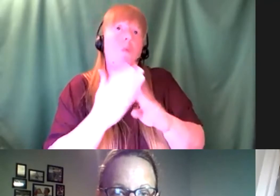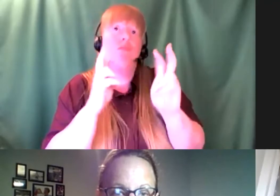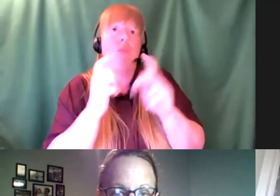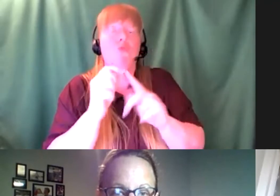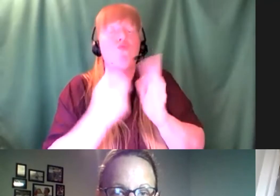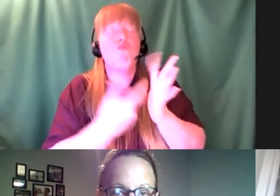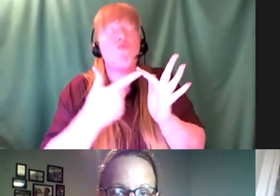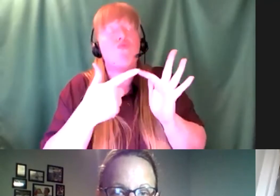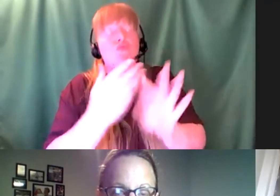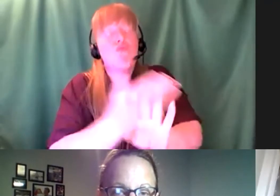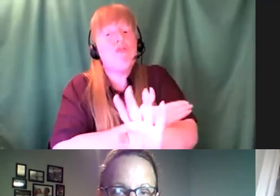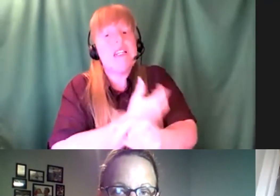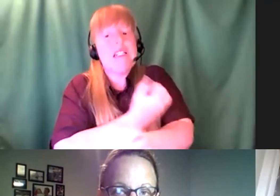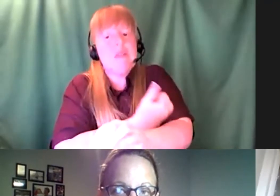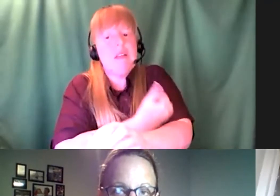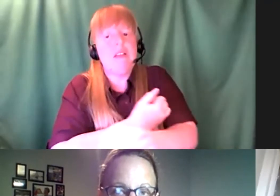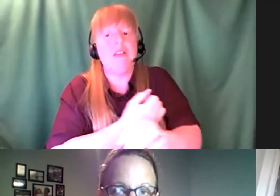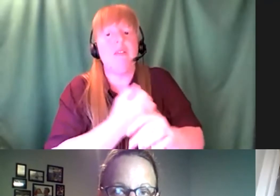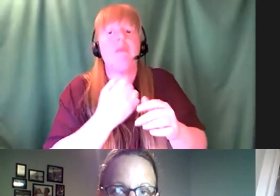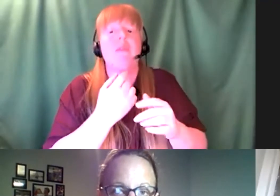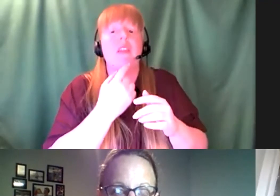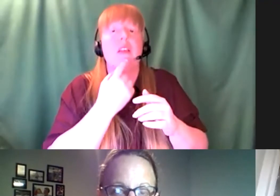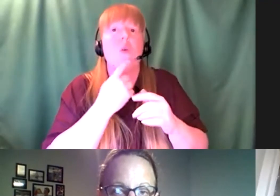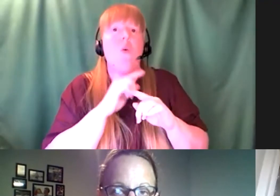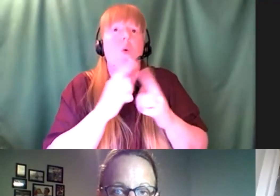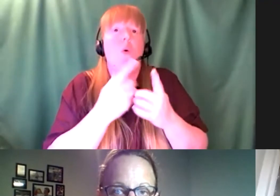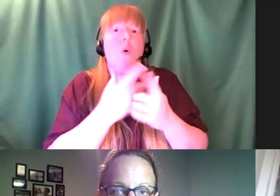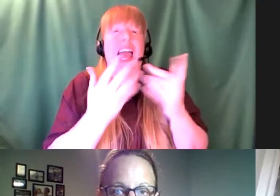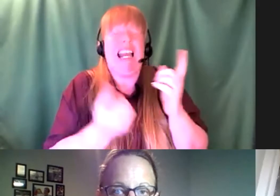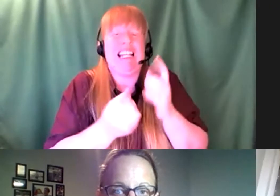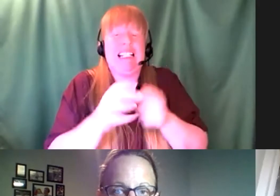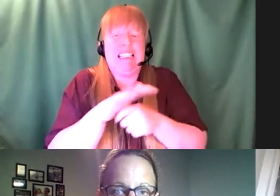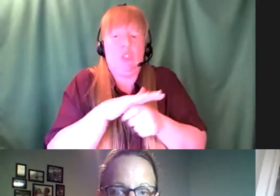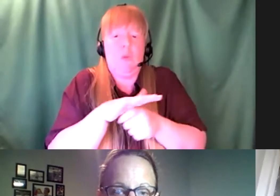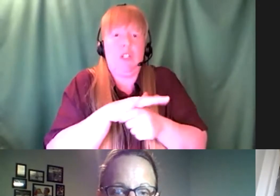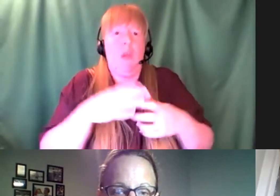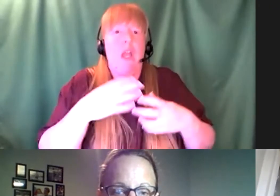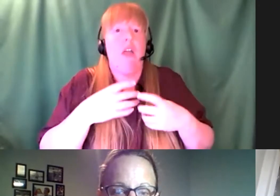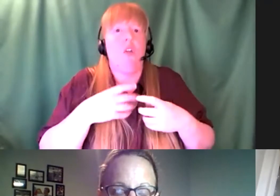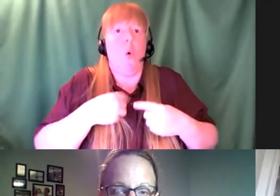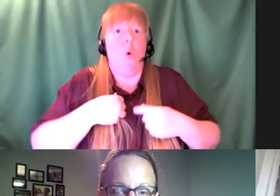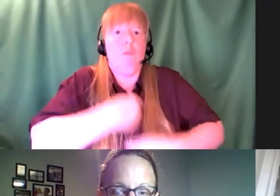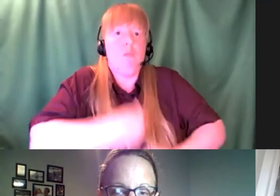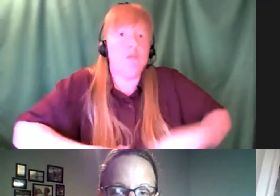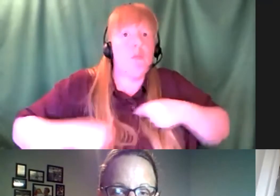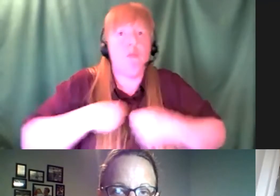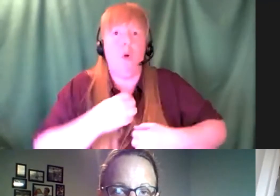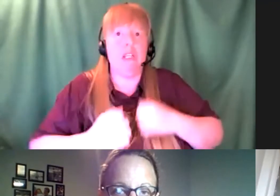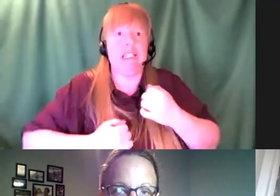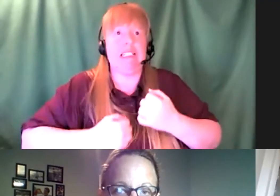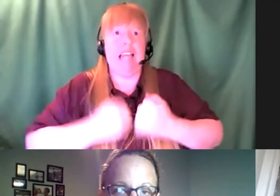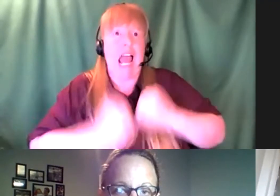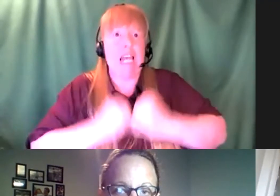any metabolic condition, it's like when you do fitness, so when you have the energy burst,